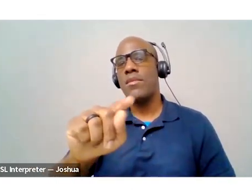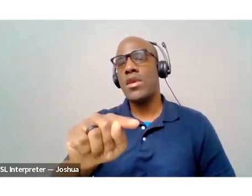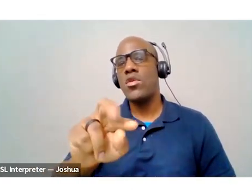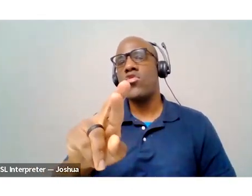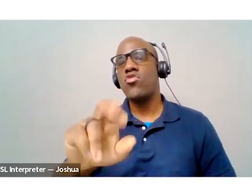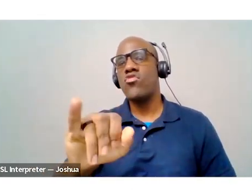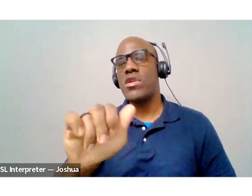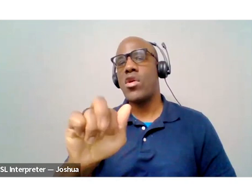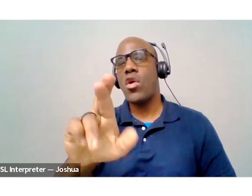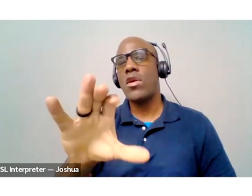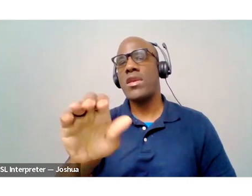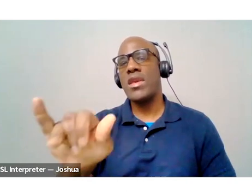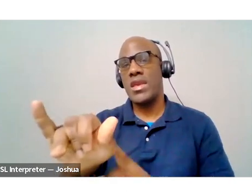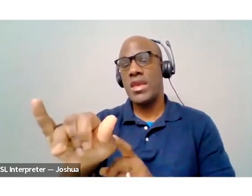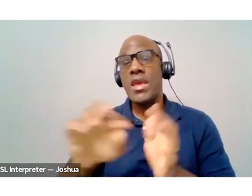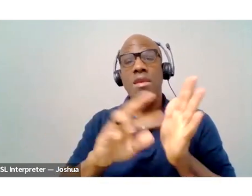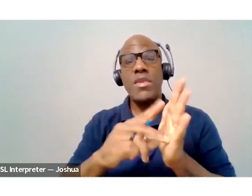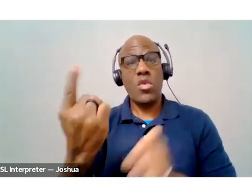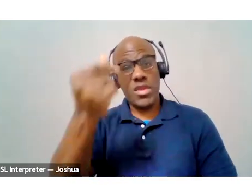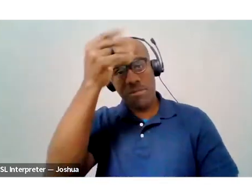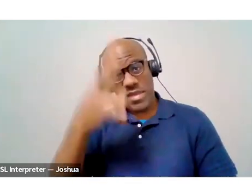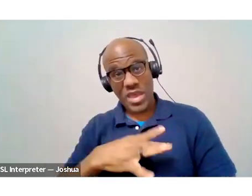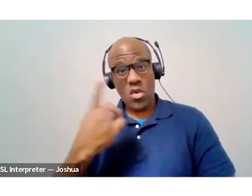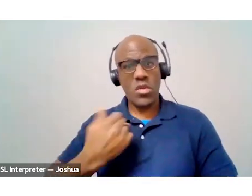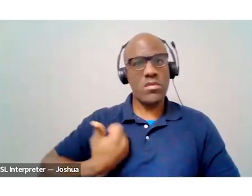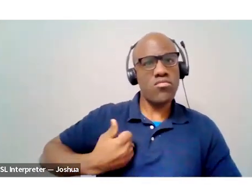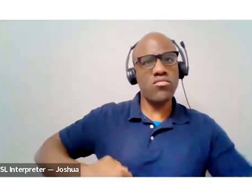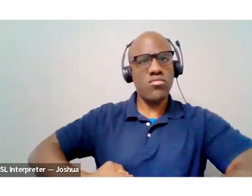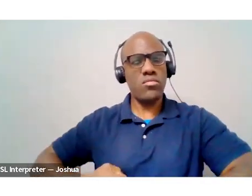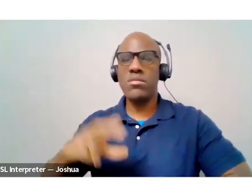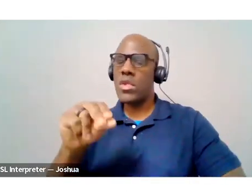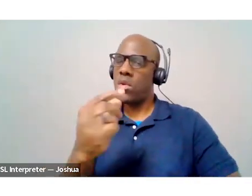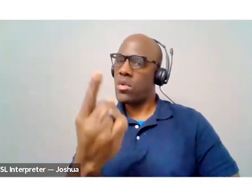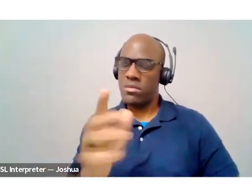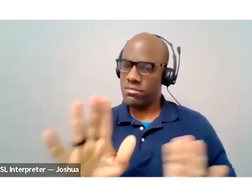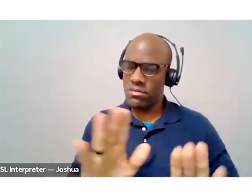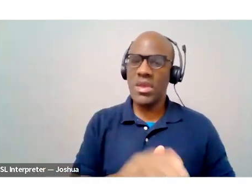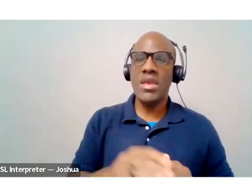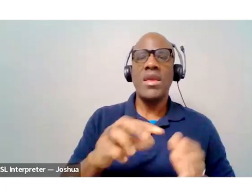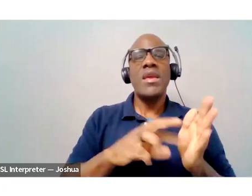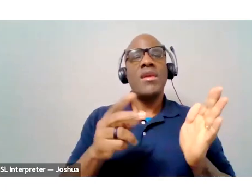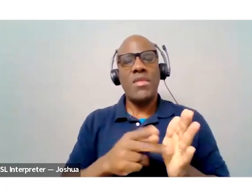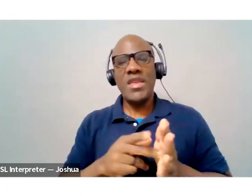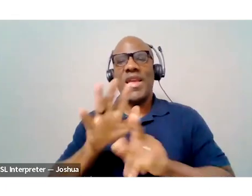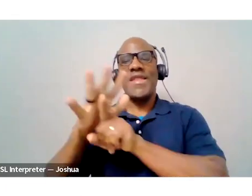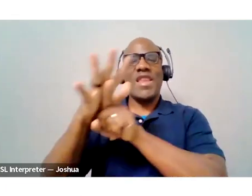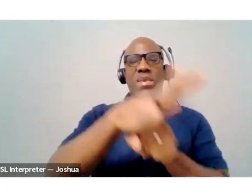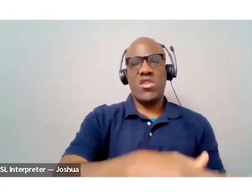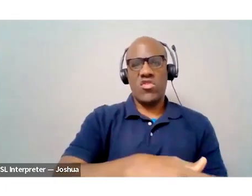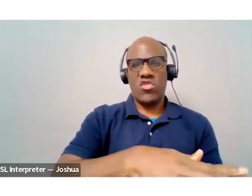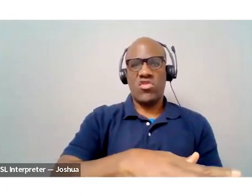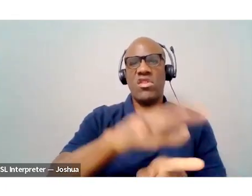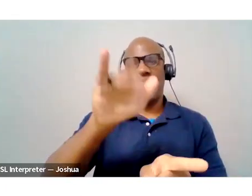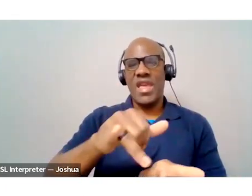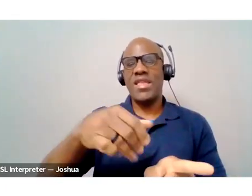men, and I'm not just talking about masculinity. I'm talking about an order of domination. An order of domination